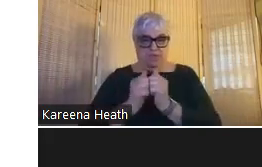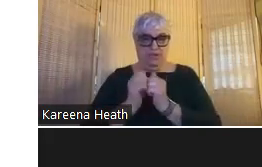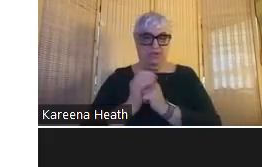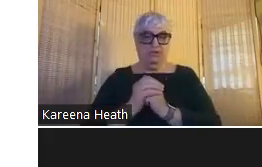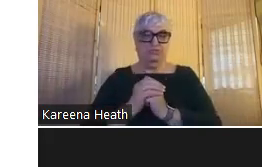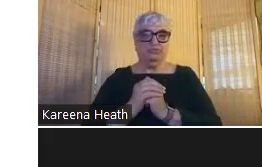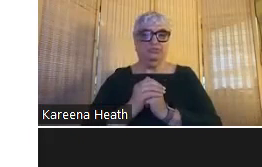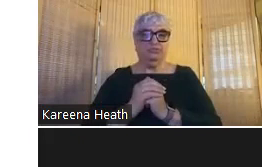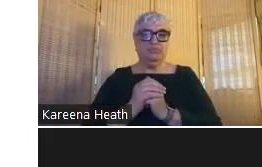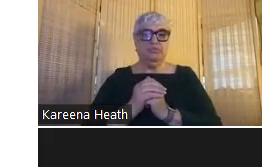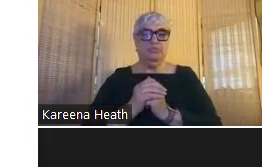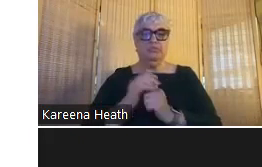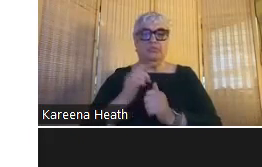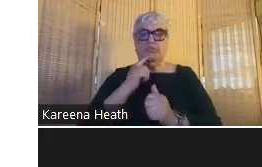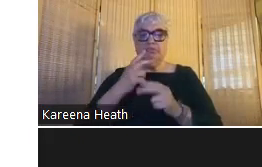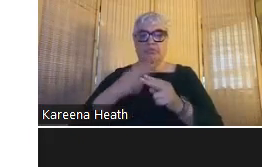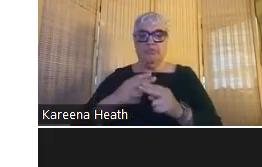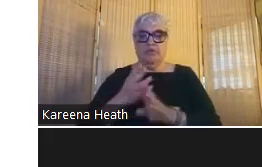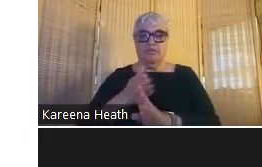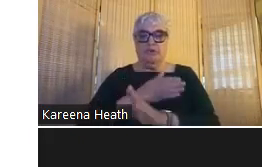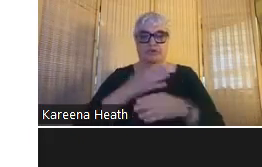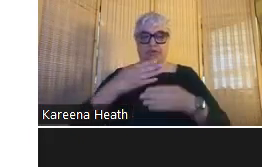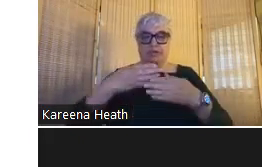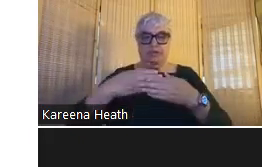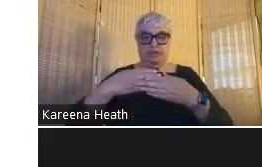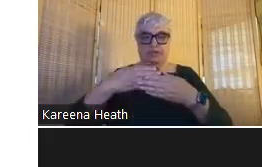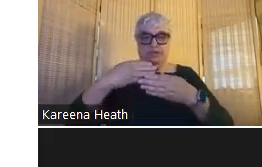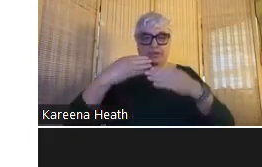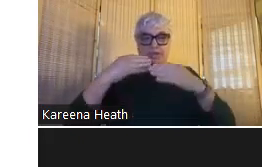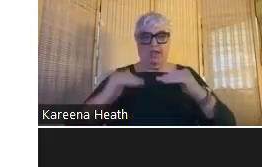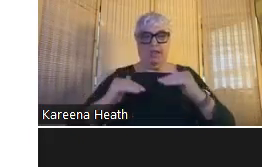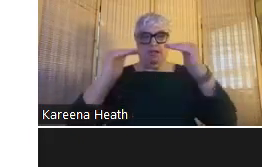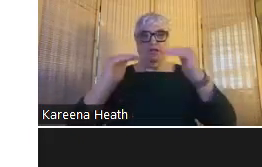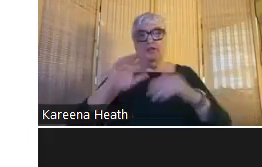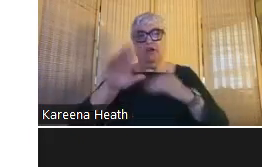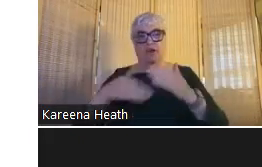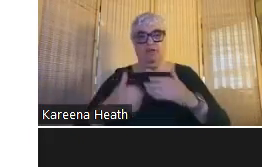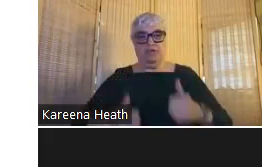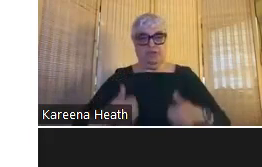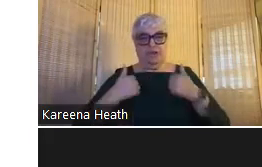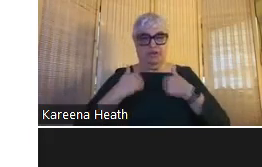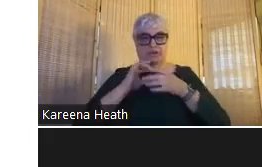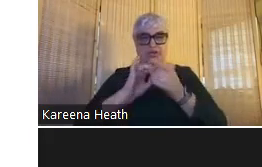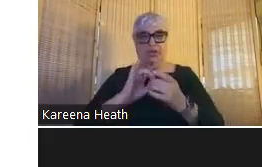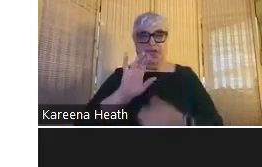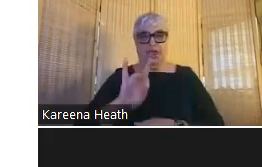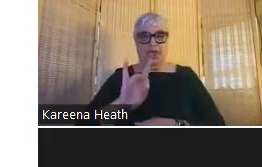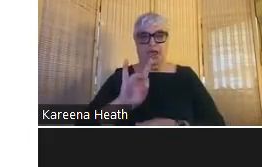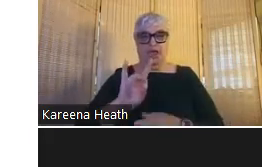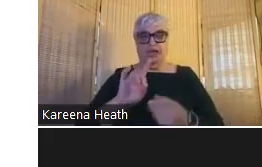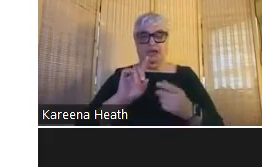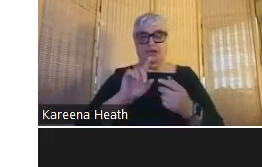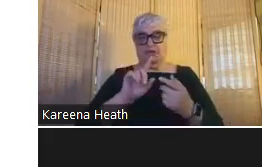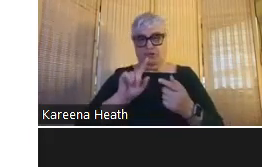then, as mentioned in that previous slide, ones that are applicable to all residential facilities, Part 8 through Part